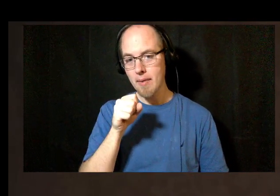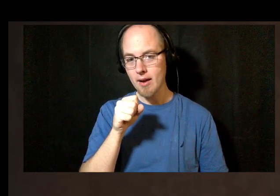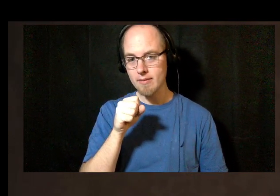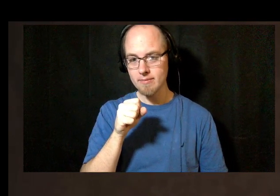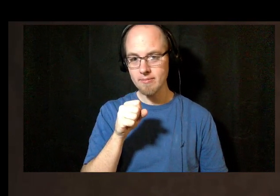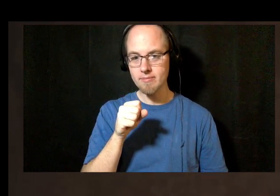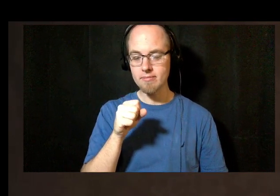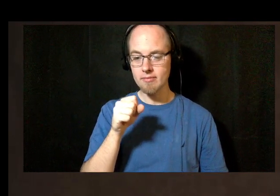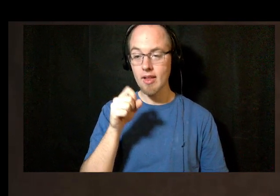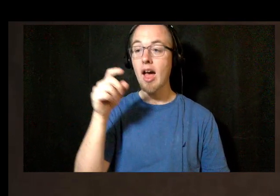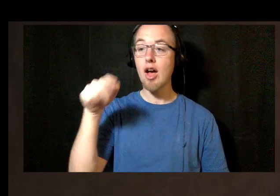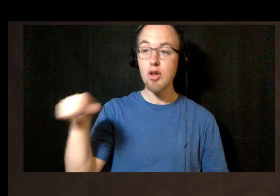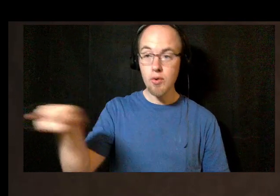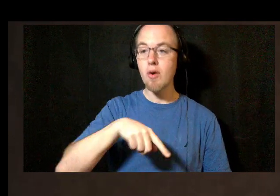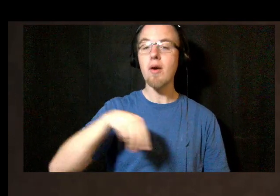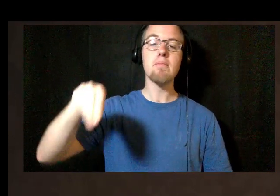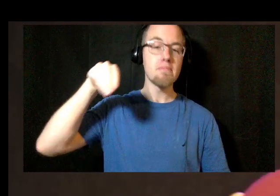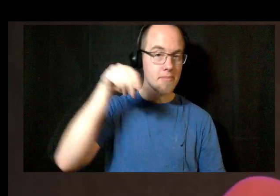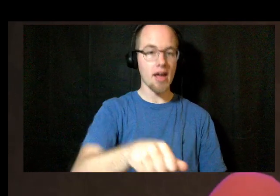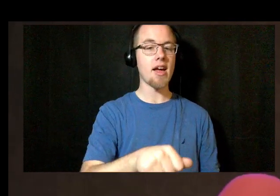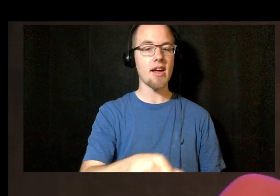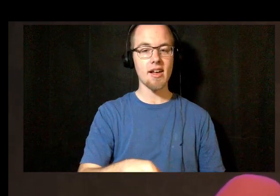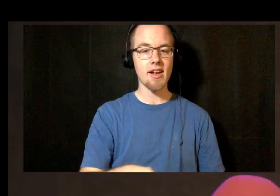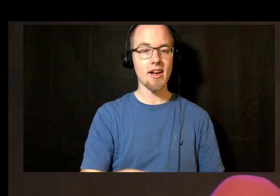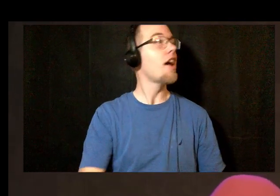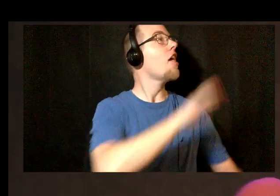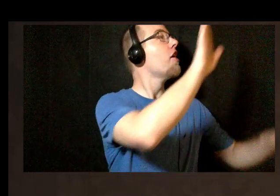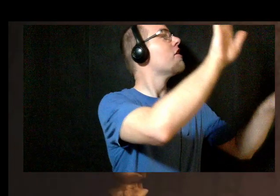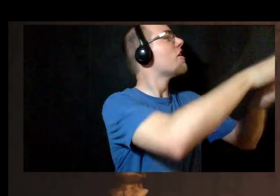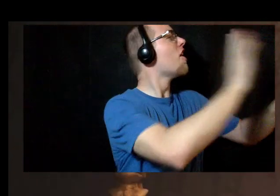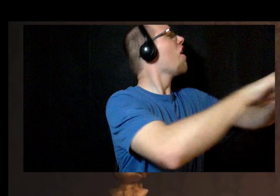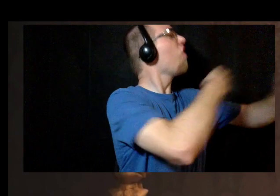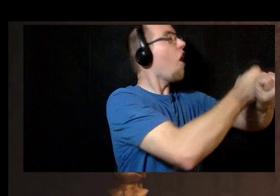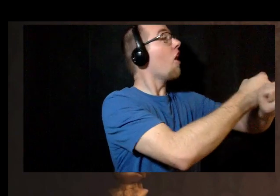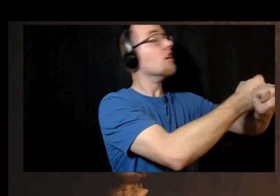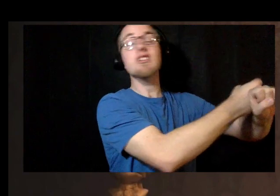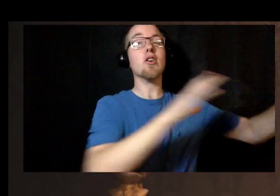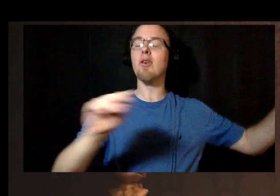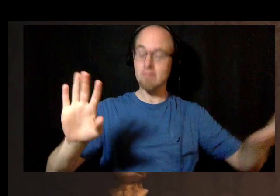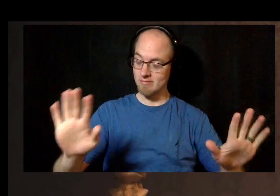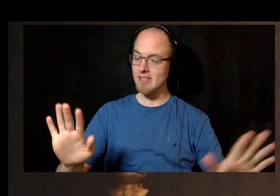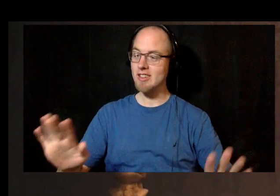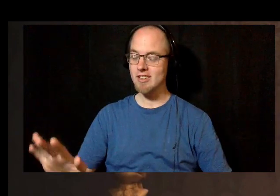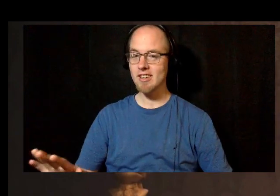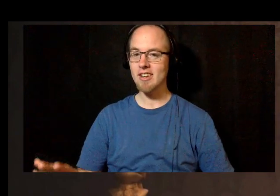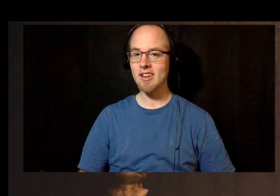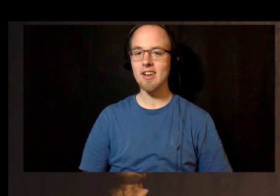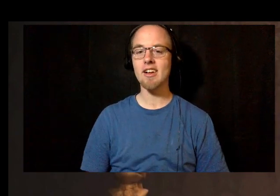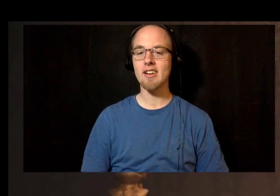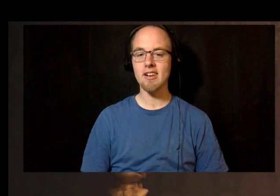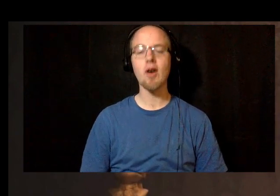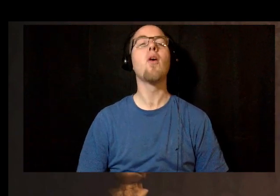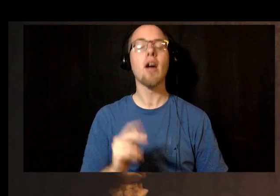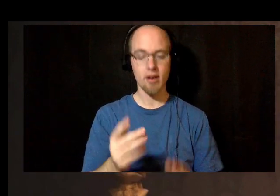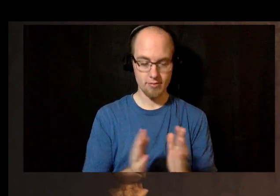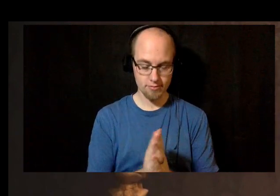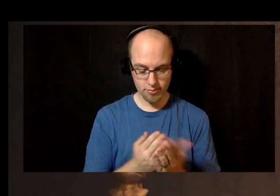You're paying for it. Lock the doors! No, seriously. Okay, here we go. All right, I'm going to read the